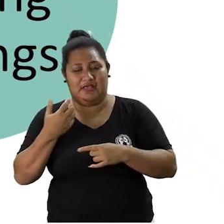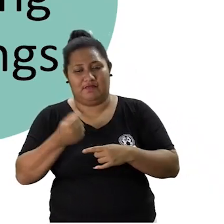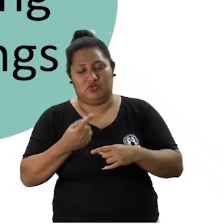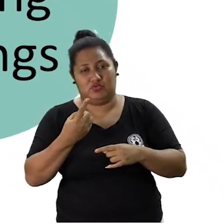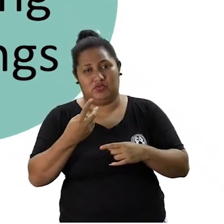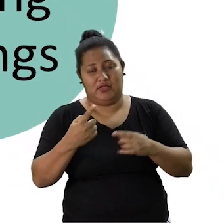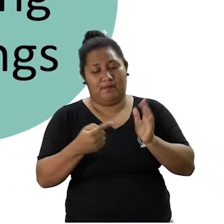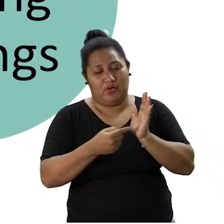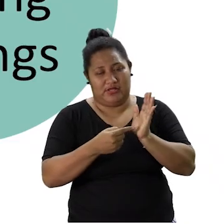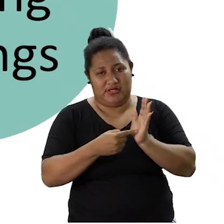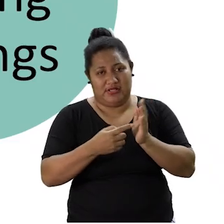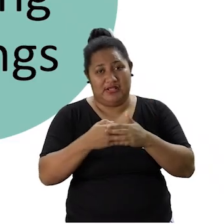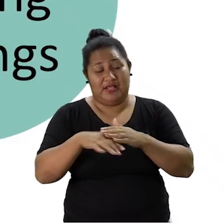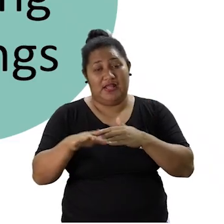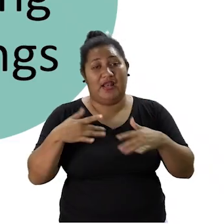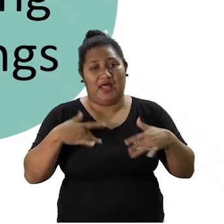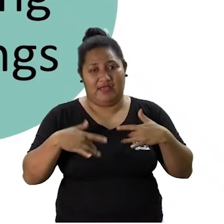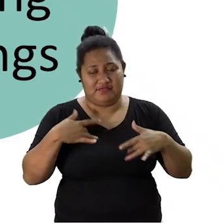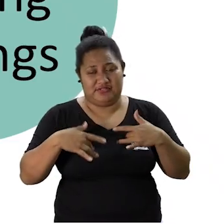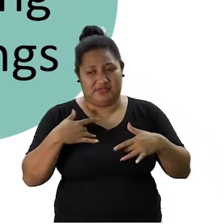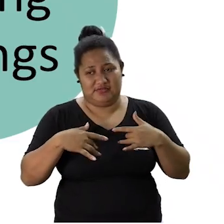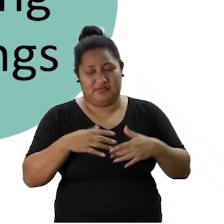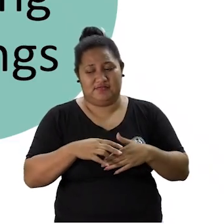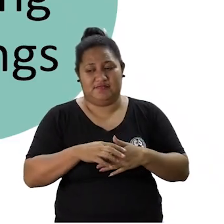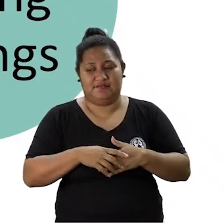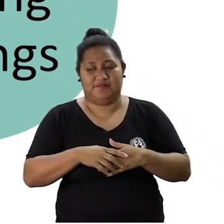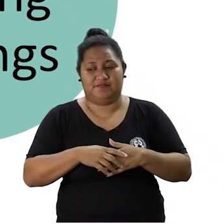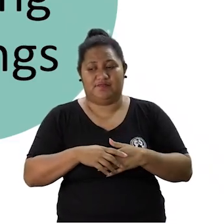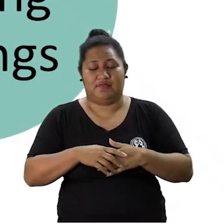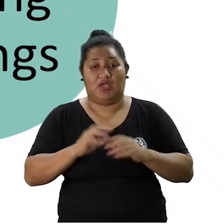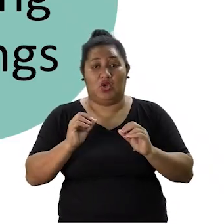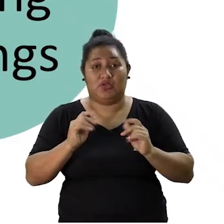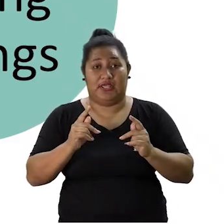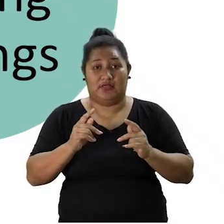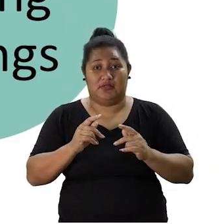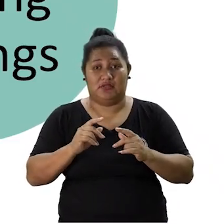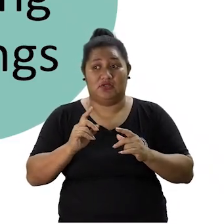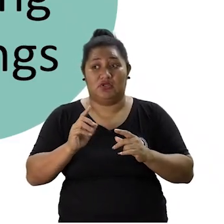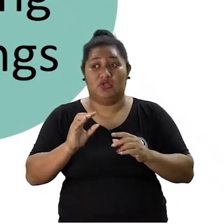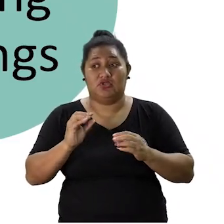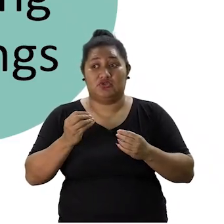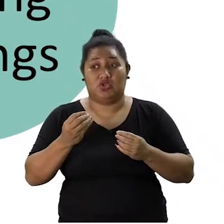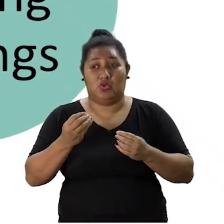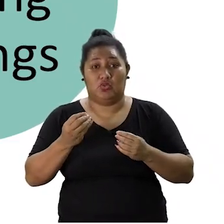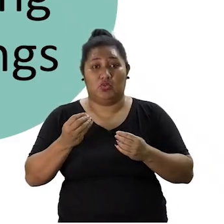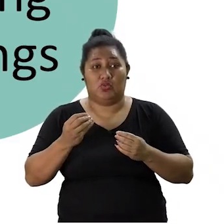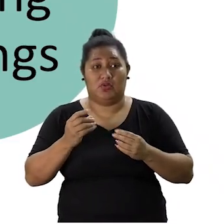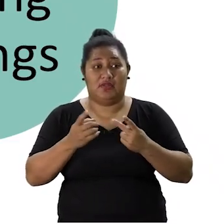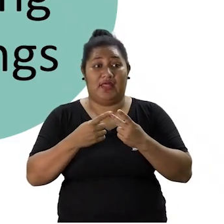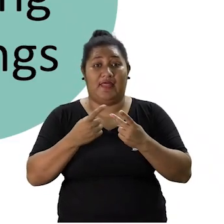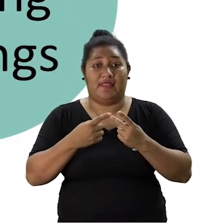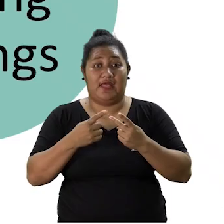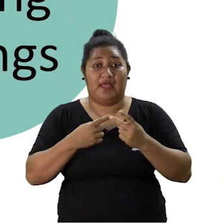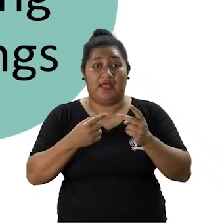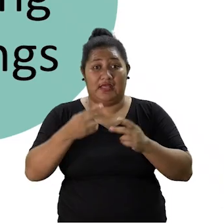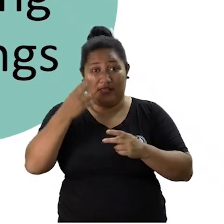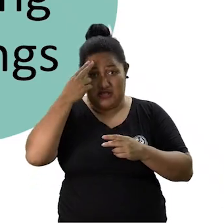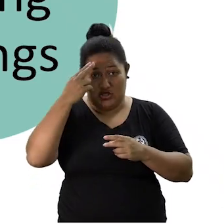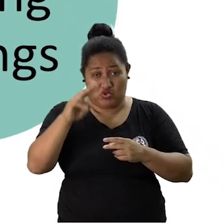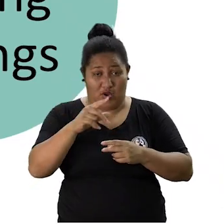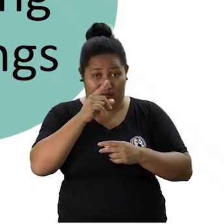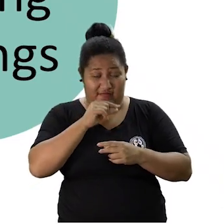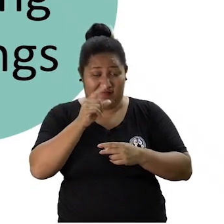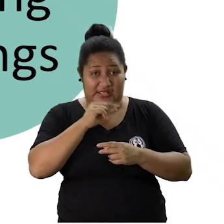tonu le soifuanga o mea e ola. Okay? O leisi ngoa e